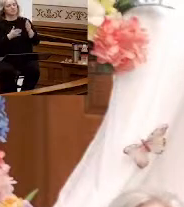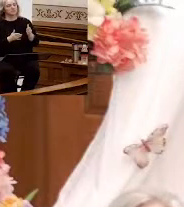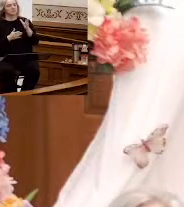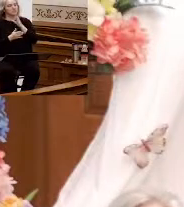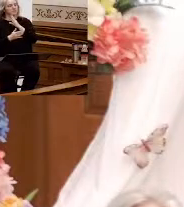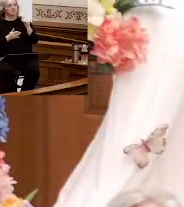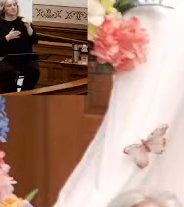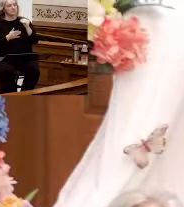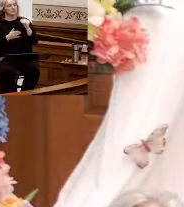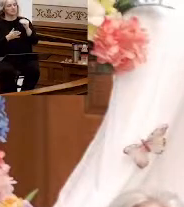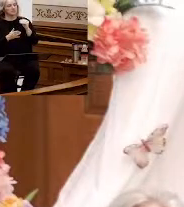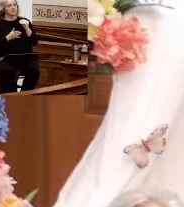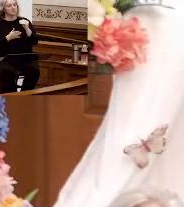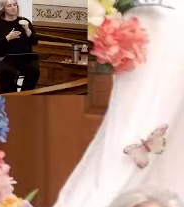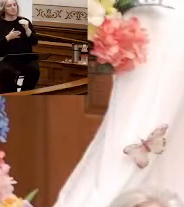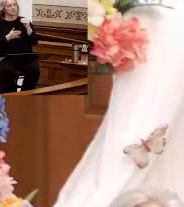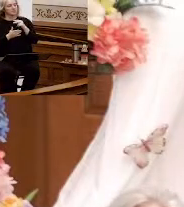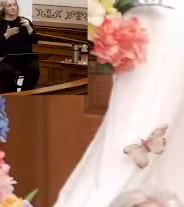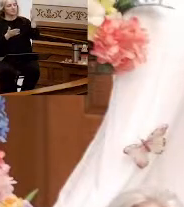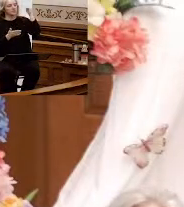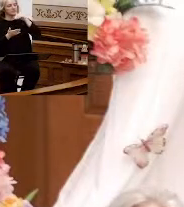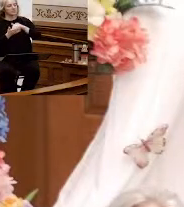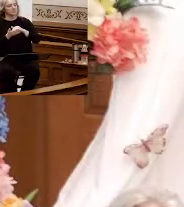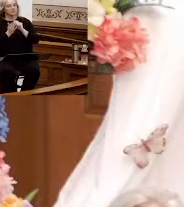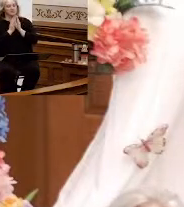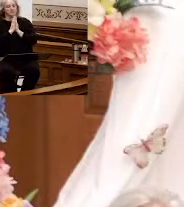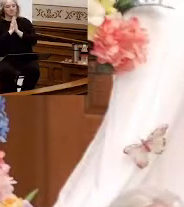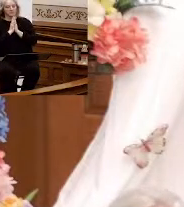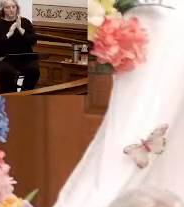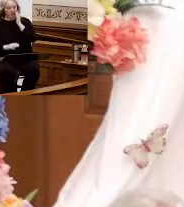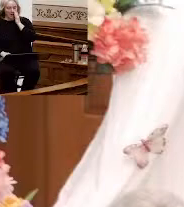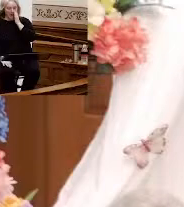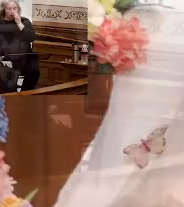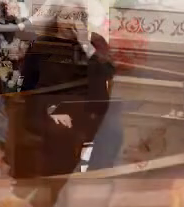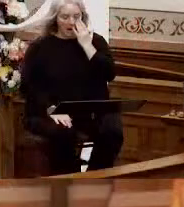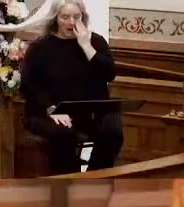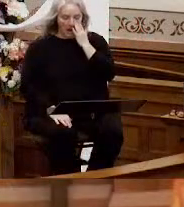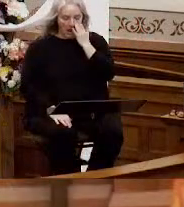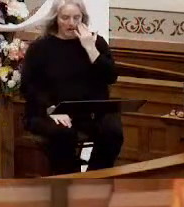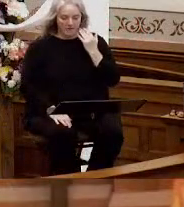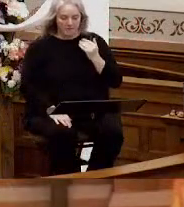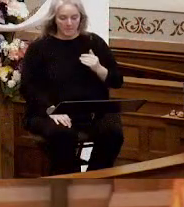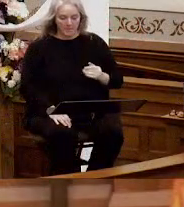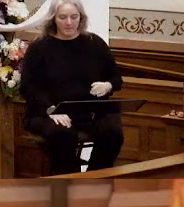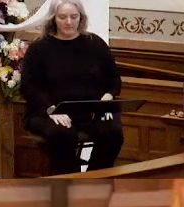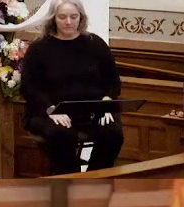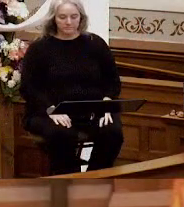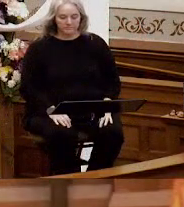again for our justification. Amen. Amen.